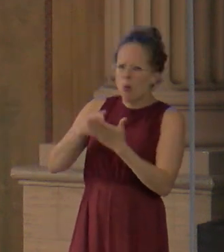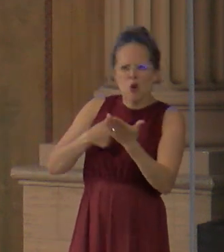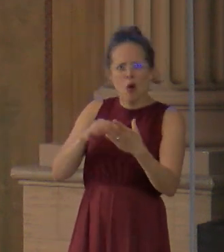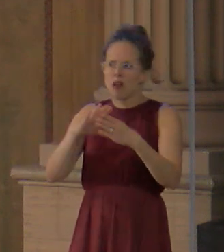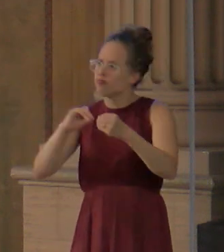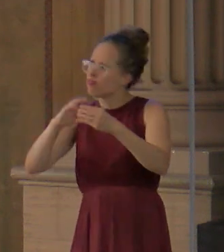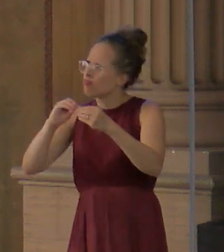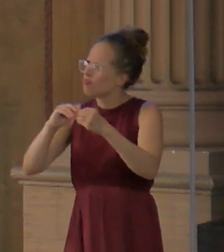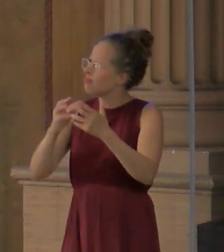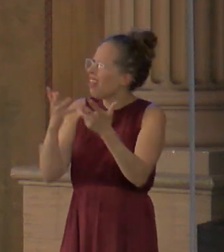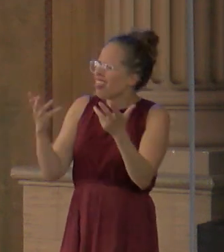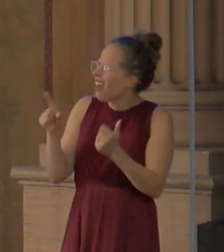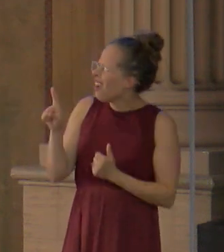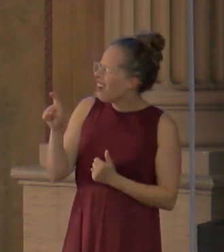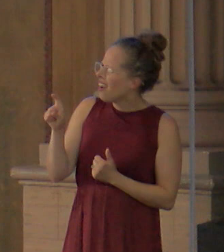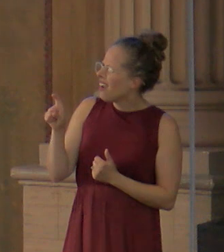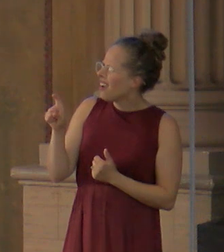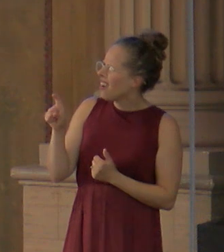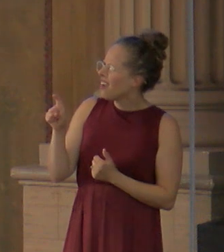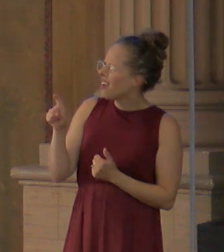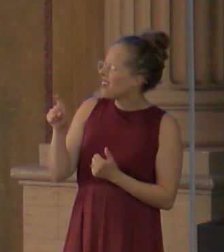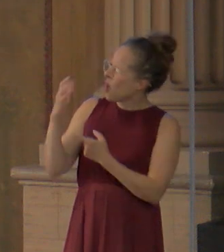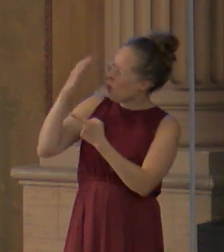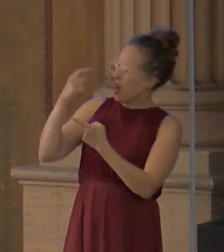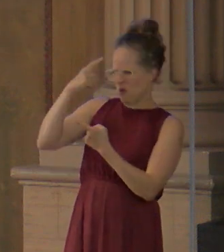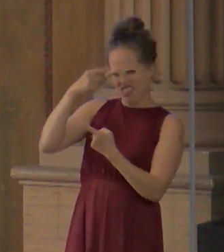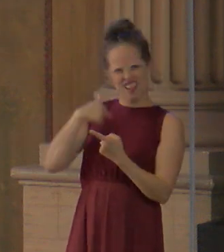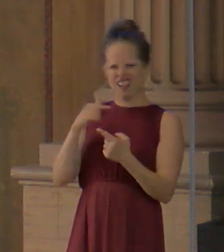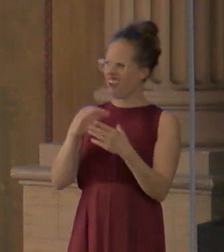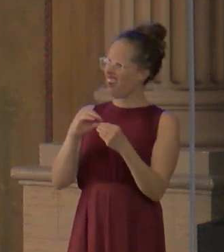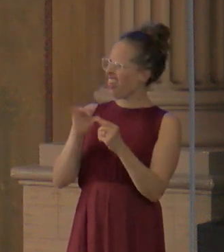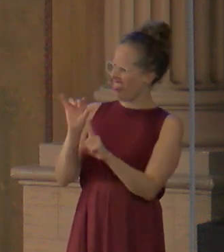most? Why do you think I talk about that most?